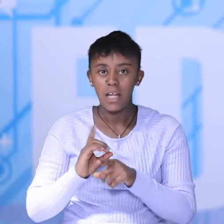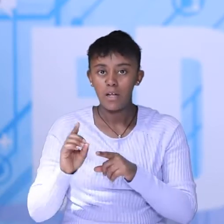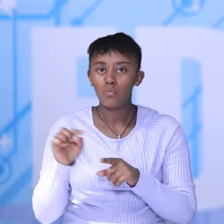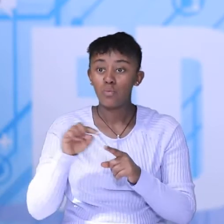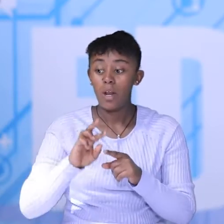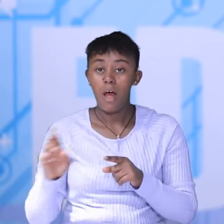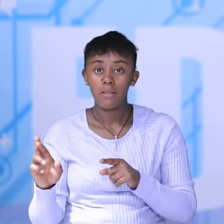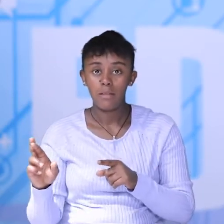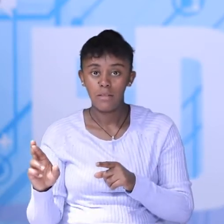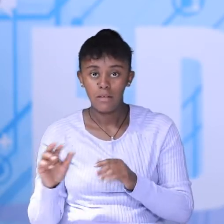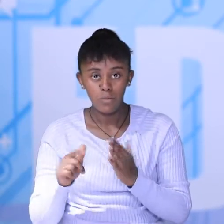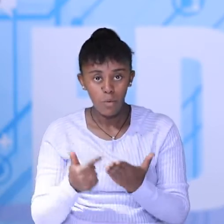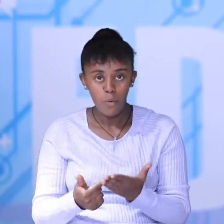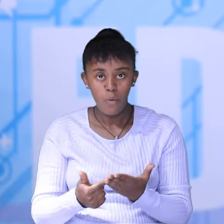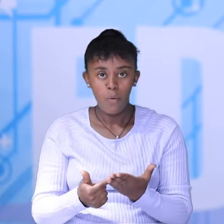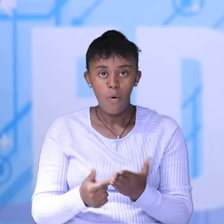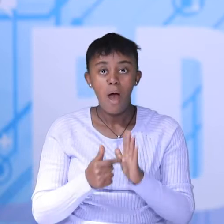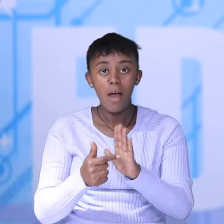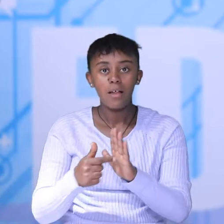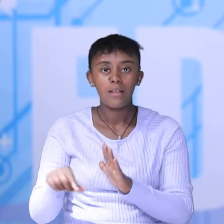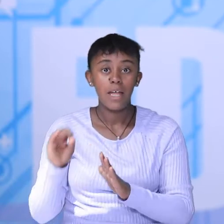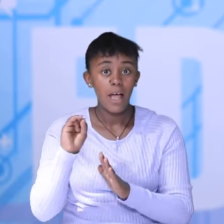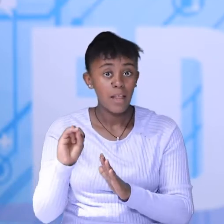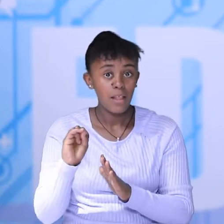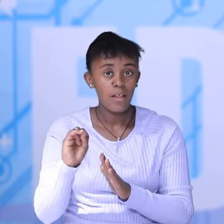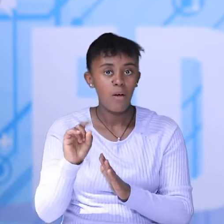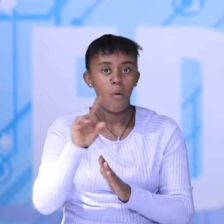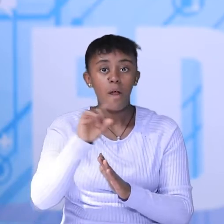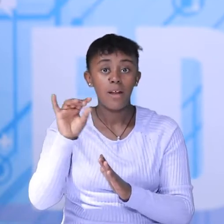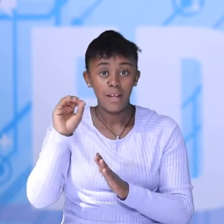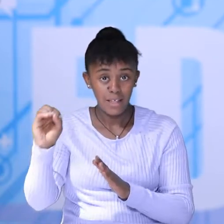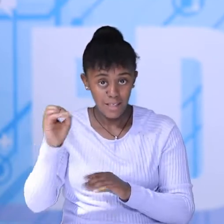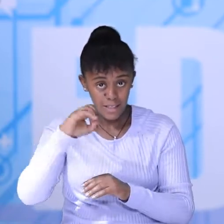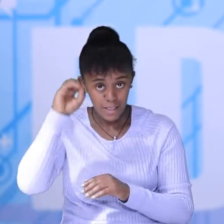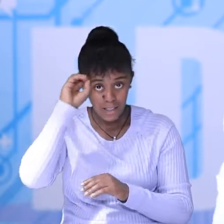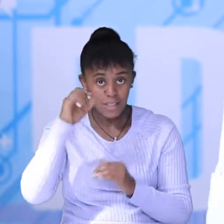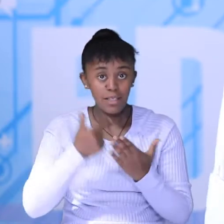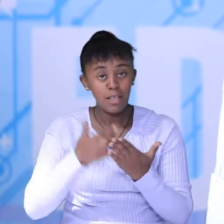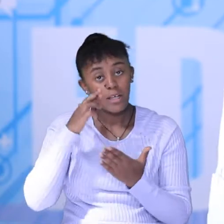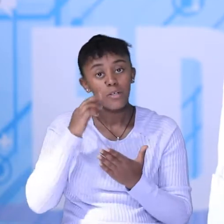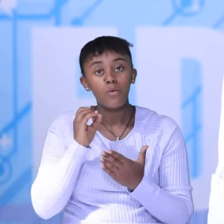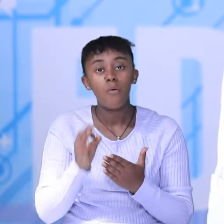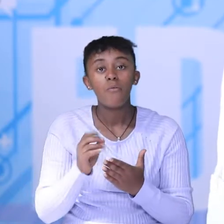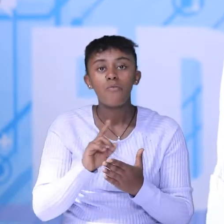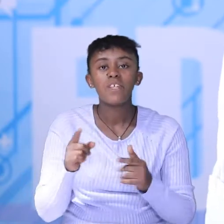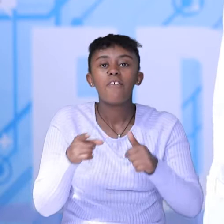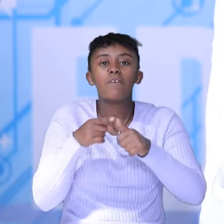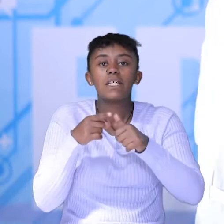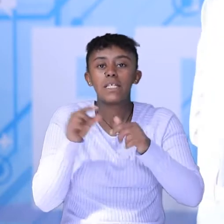right. So the angle theta is 180 degrees in the case of the first